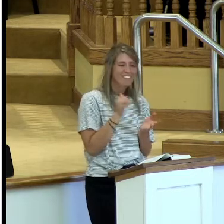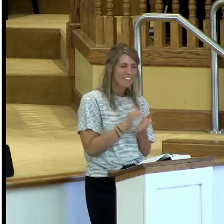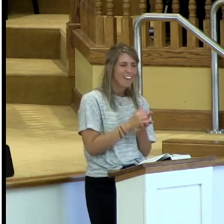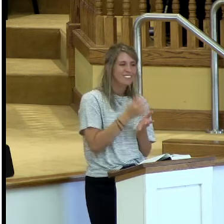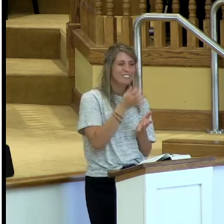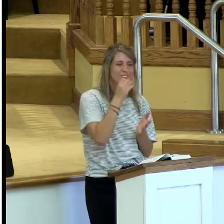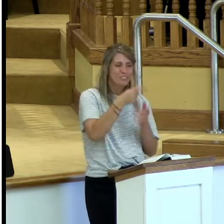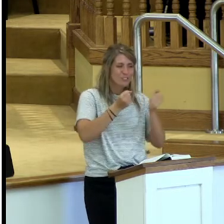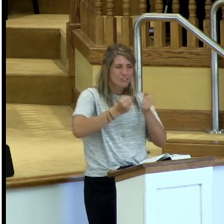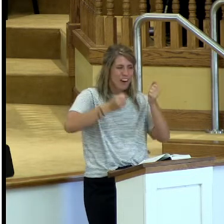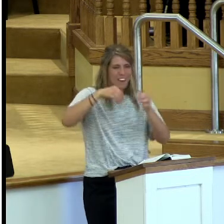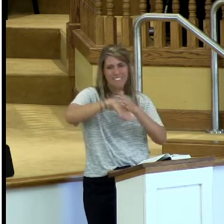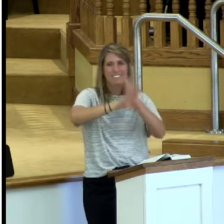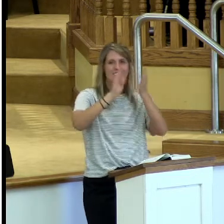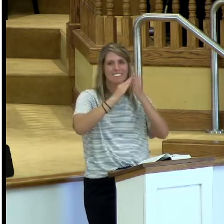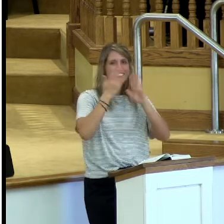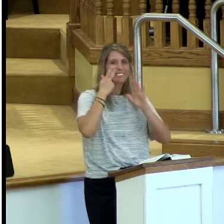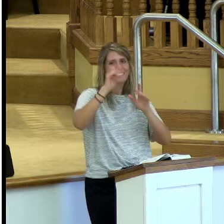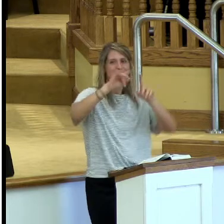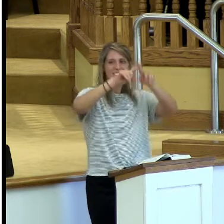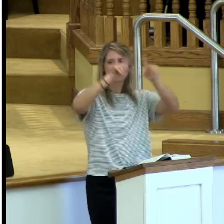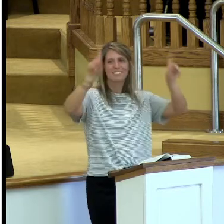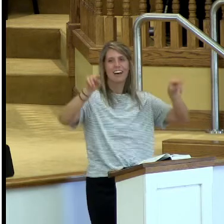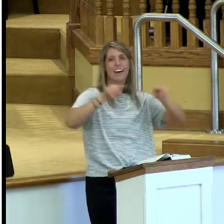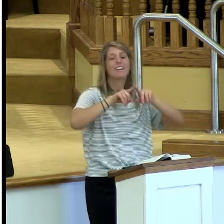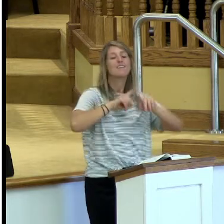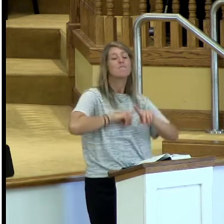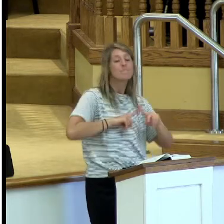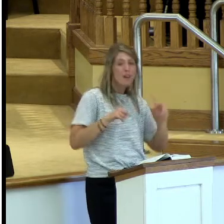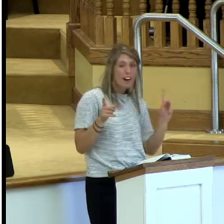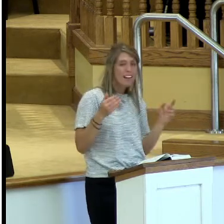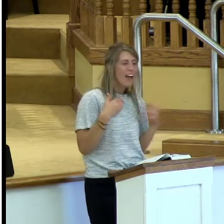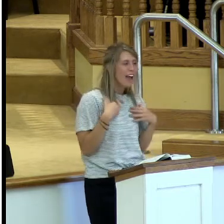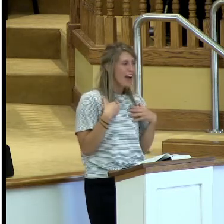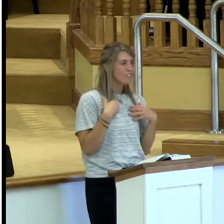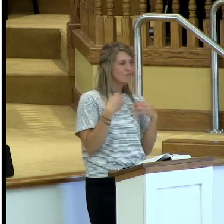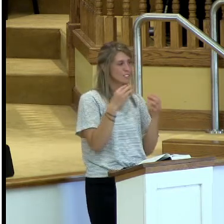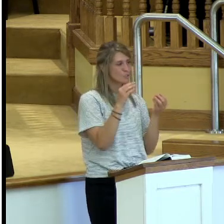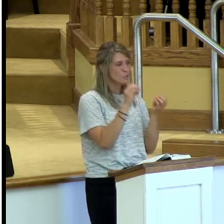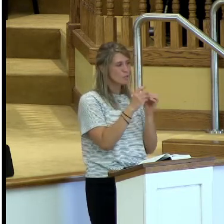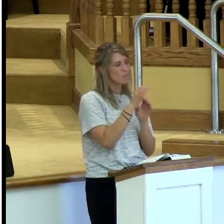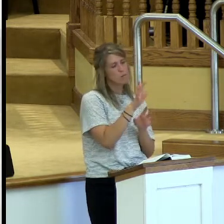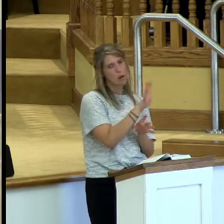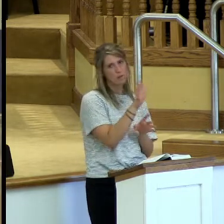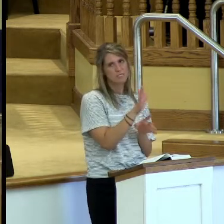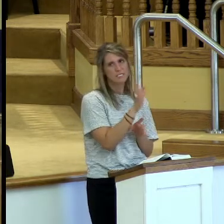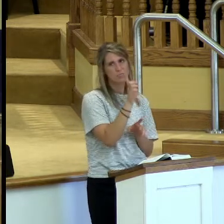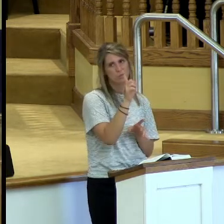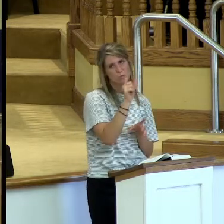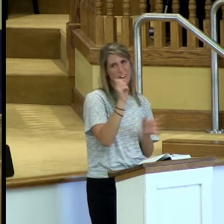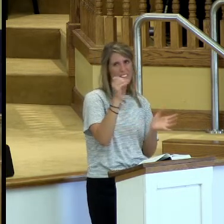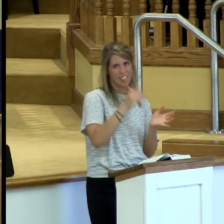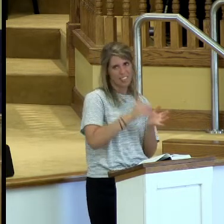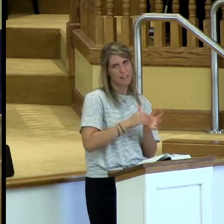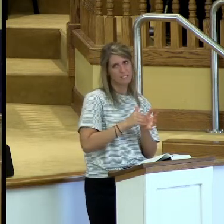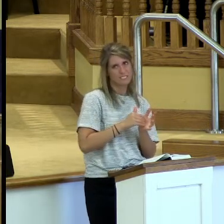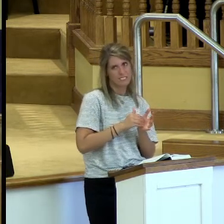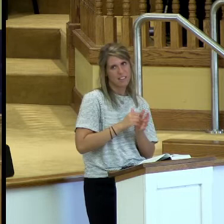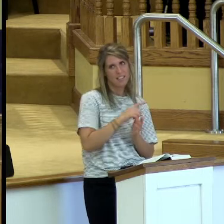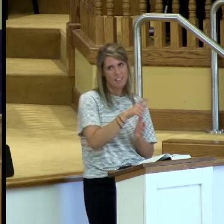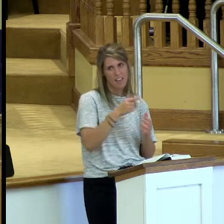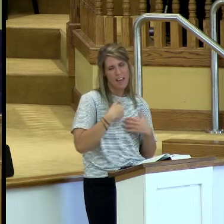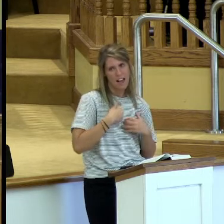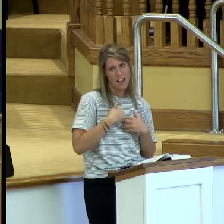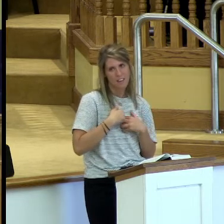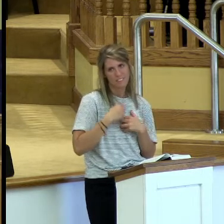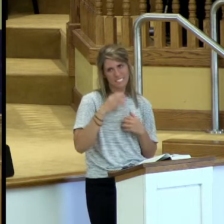That's as soon as you drive into the city, hallelujah. But they do. They've got a population probably closer now to 20,000.